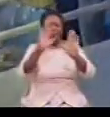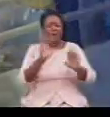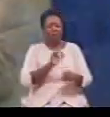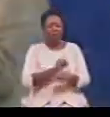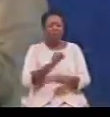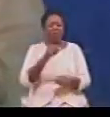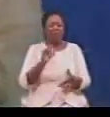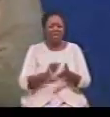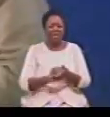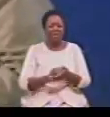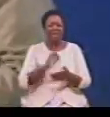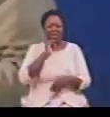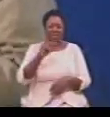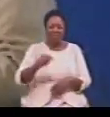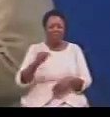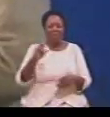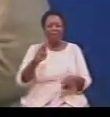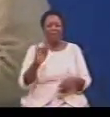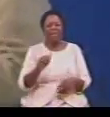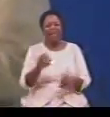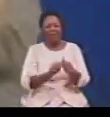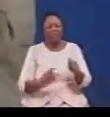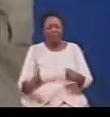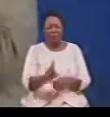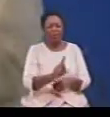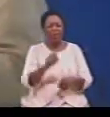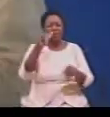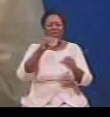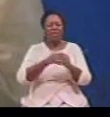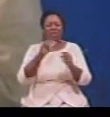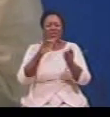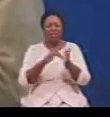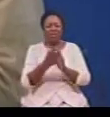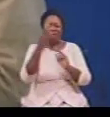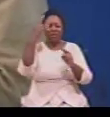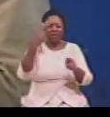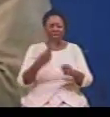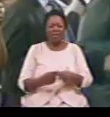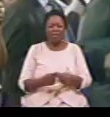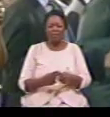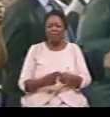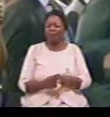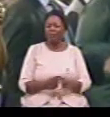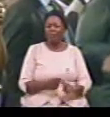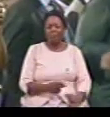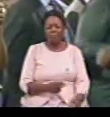miracles that is needed by everyone in Jesus' name.